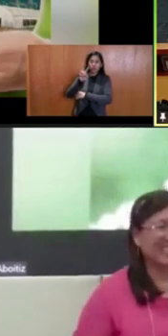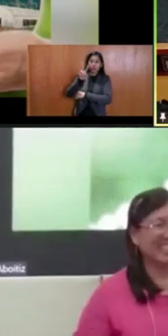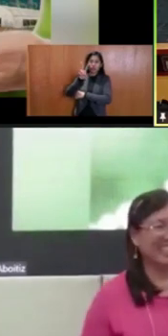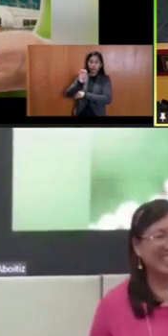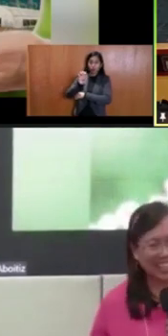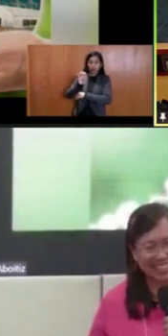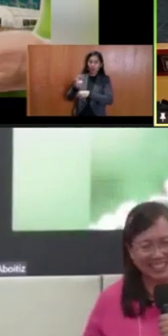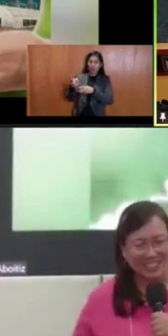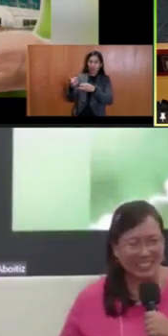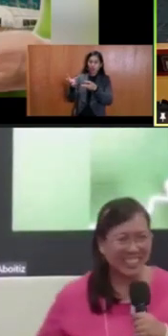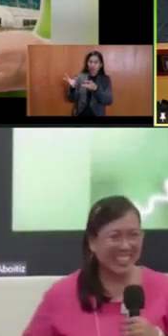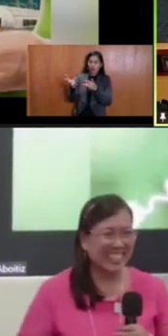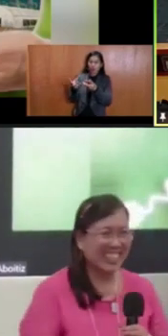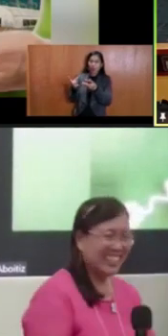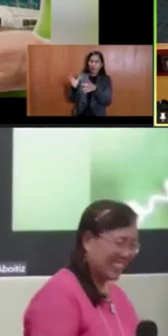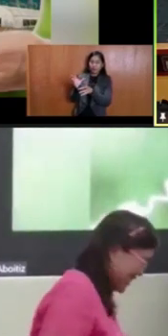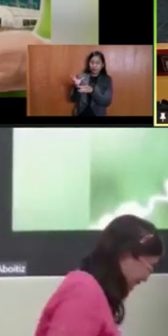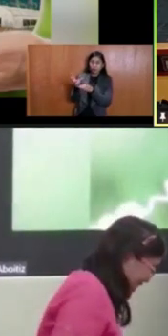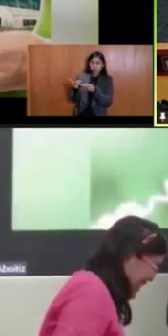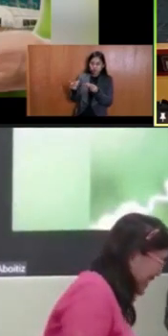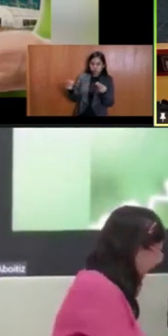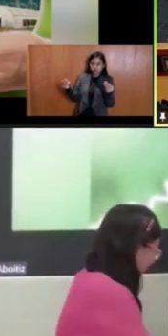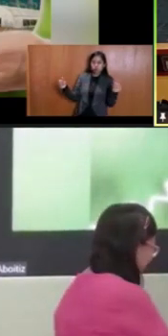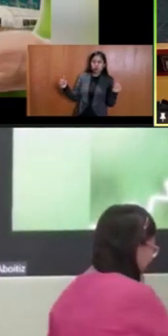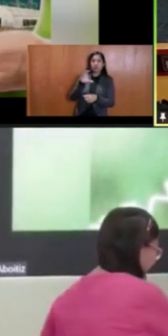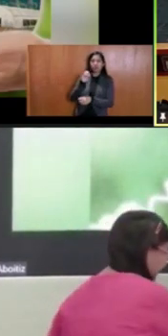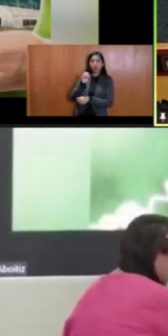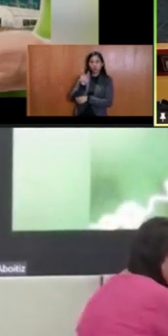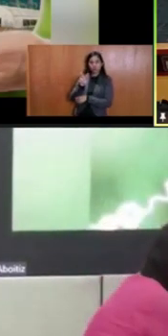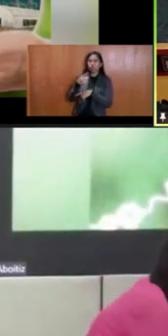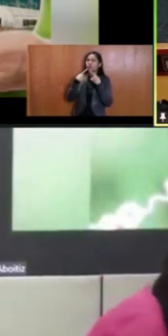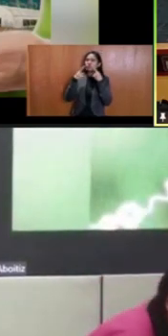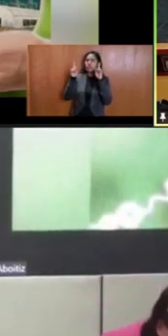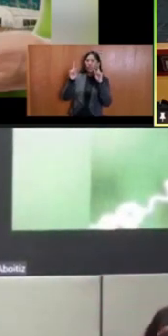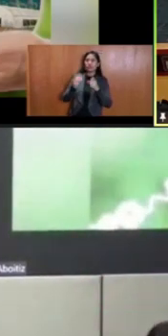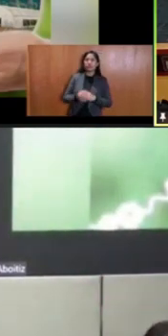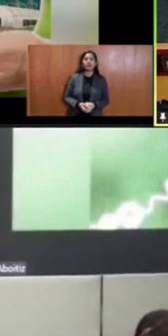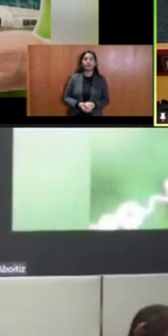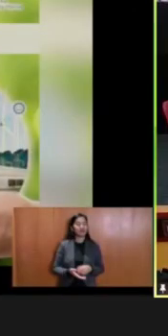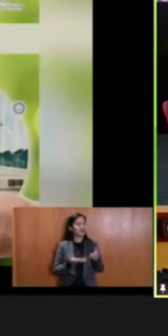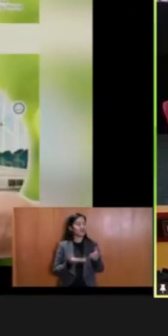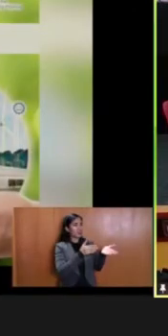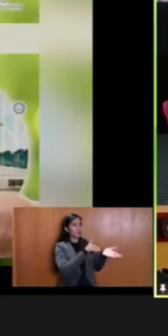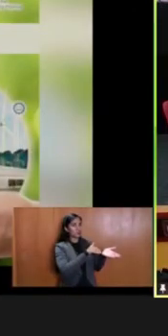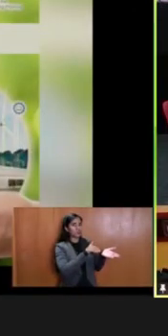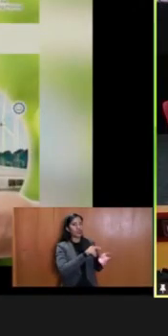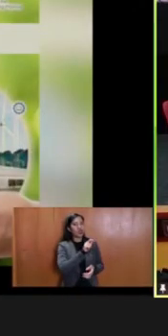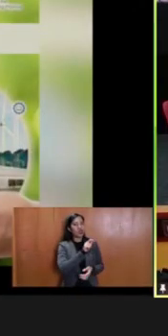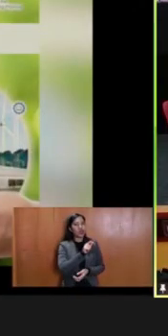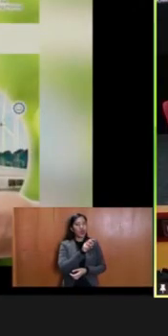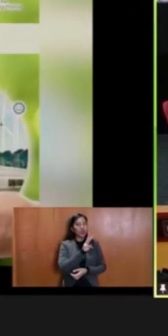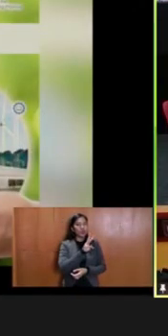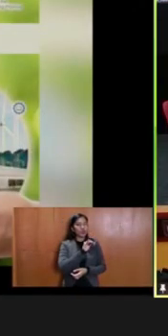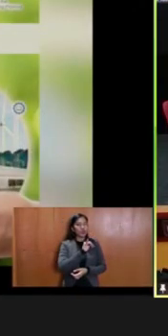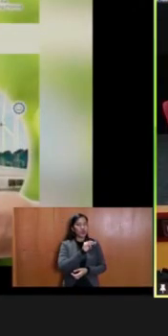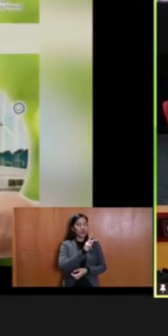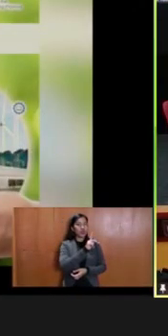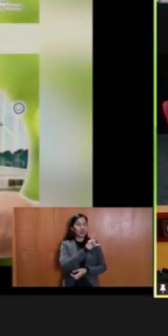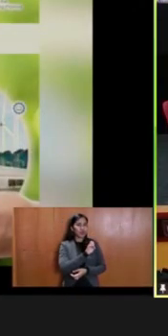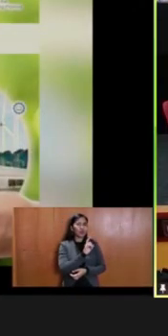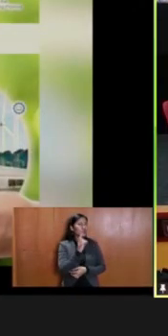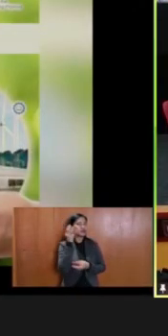Solutions. All right. Dr. Twinkle, your thoughts? Yes, it's actually one